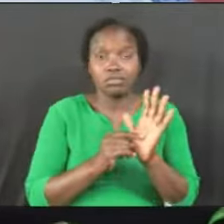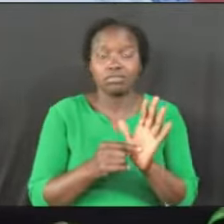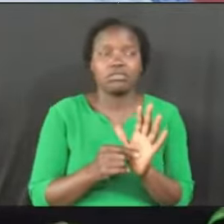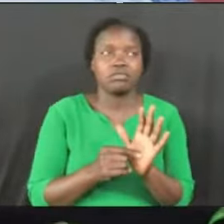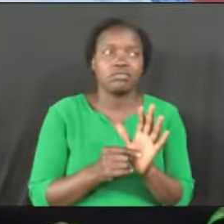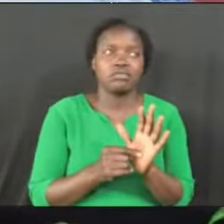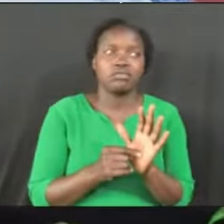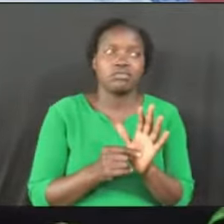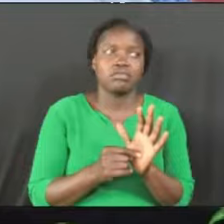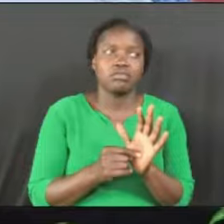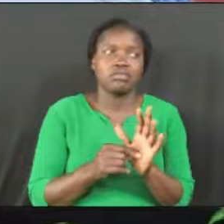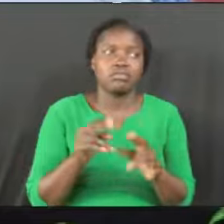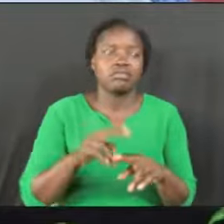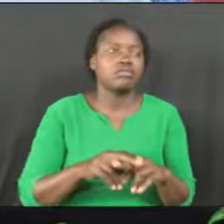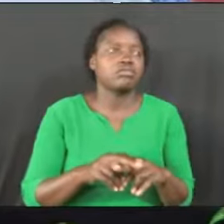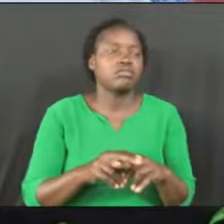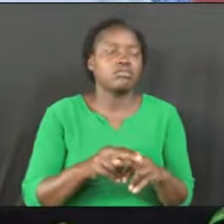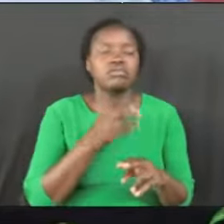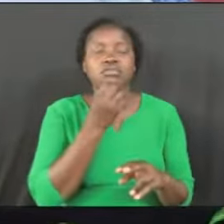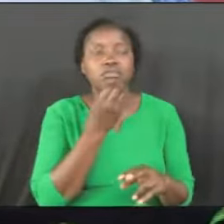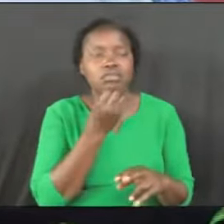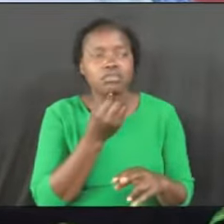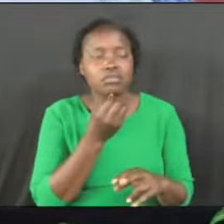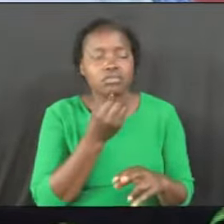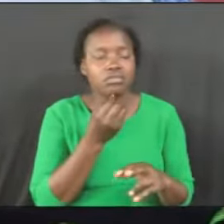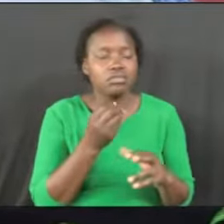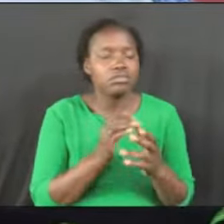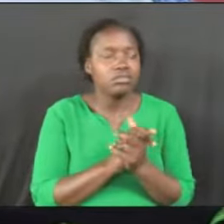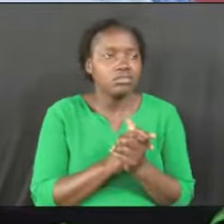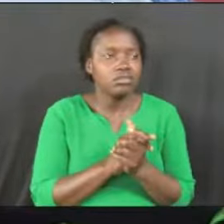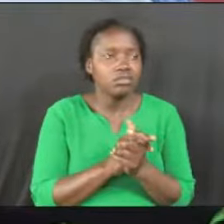reflected on the jewels on the robe,